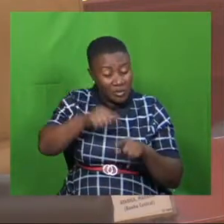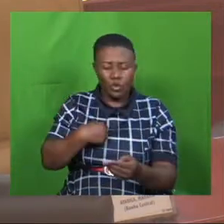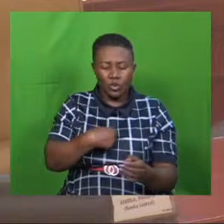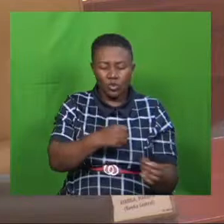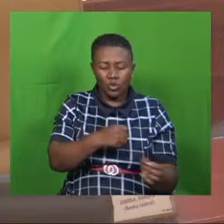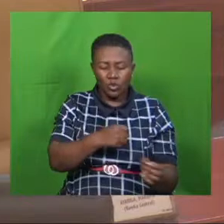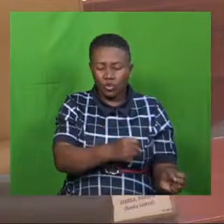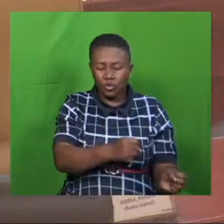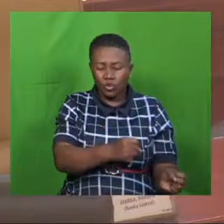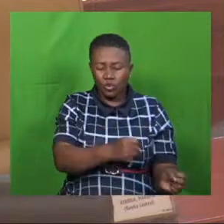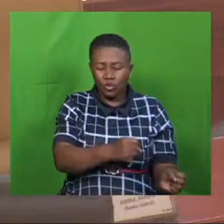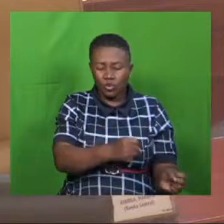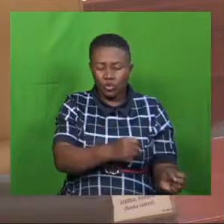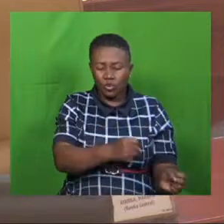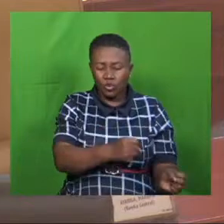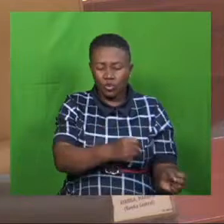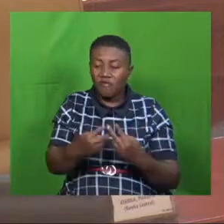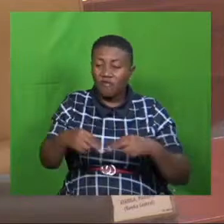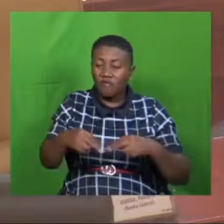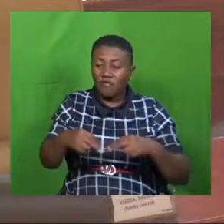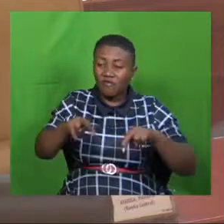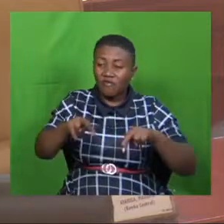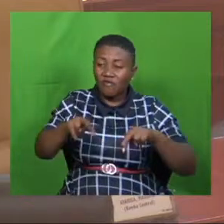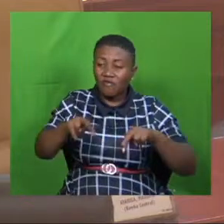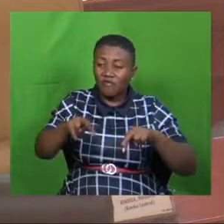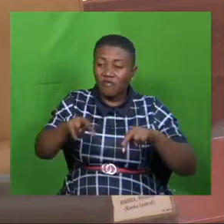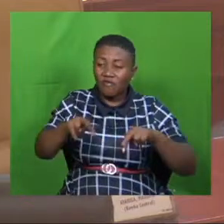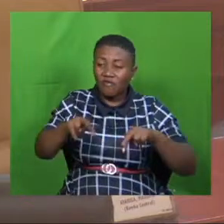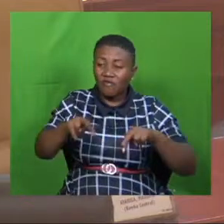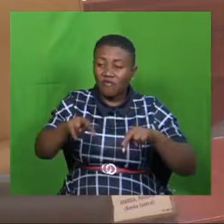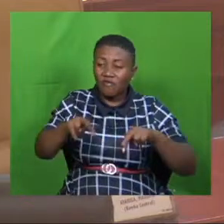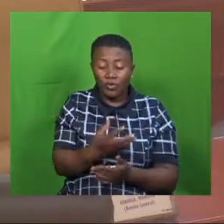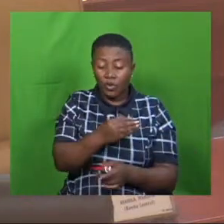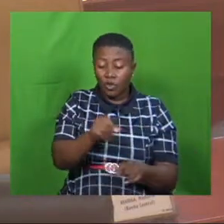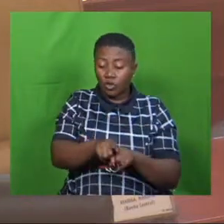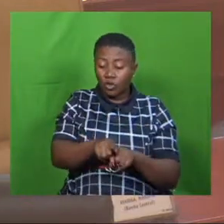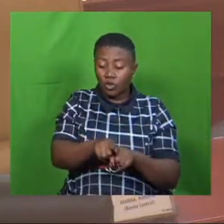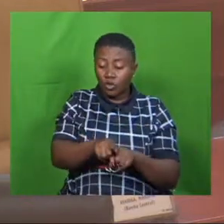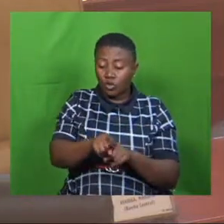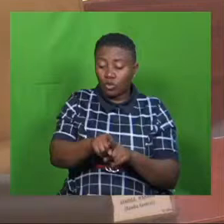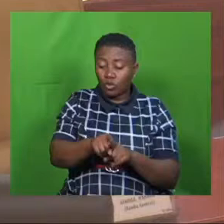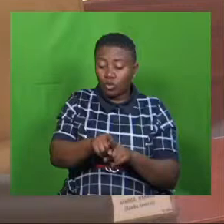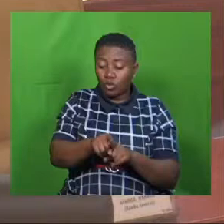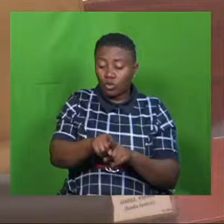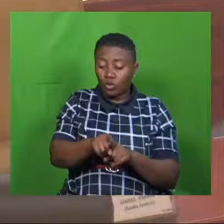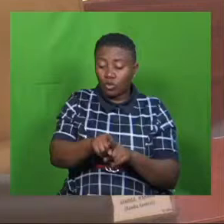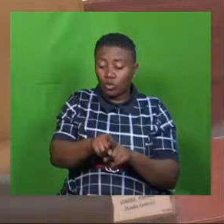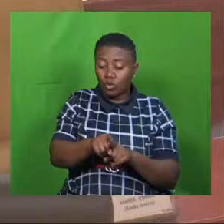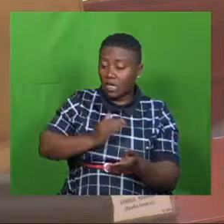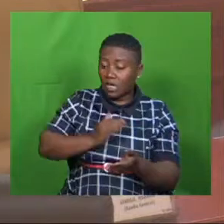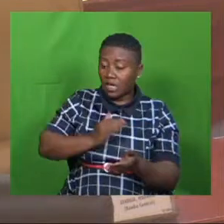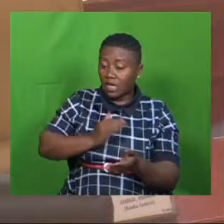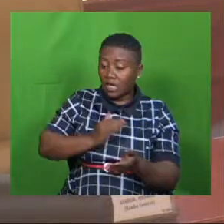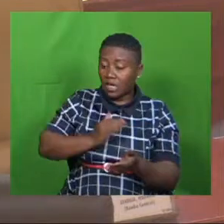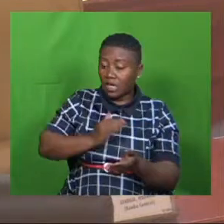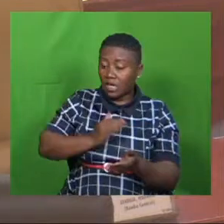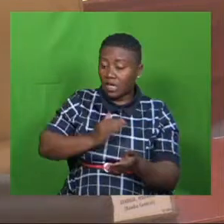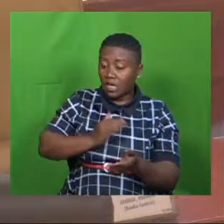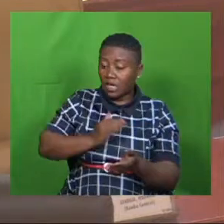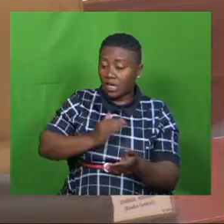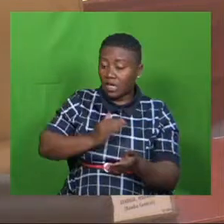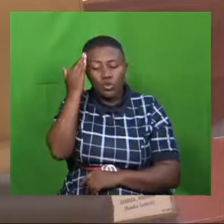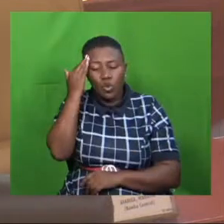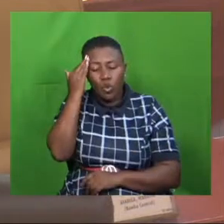issue, the quantum and the value for money issues, and there's the need for us as people's representative to be able to know the